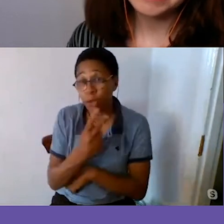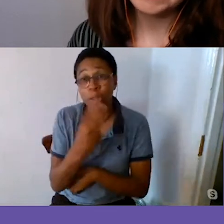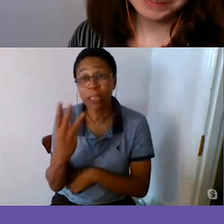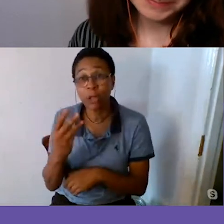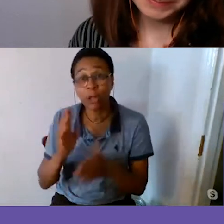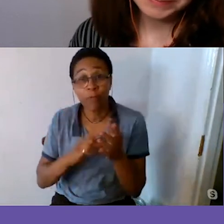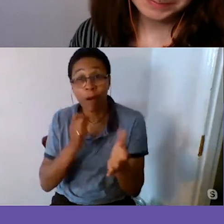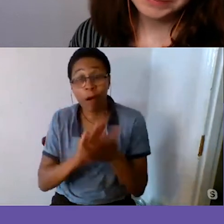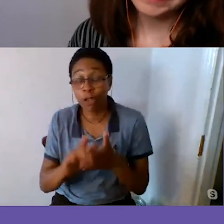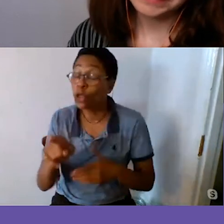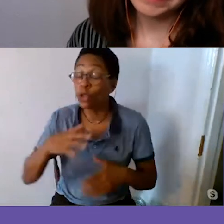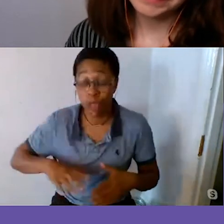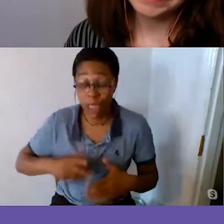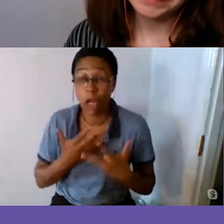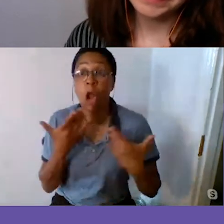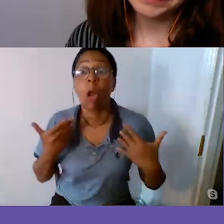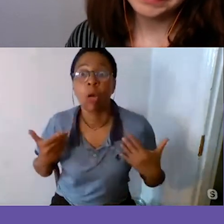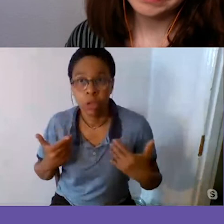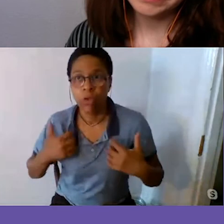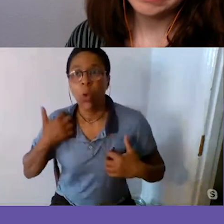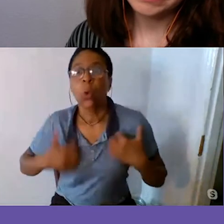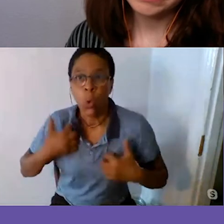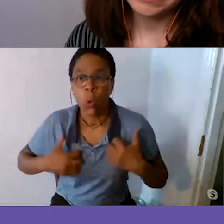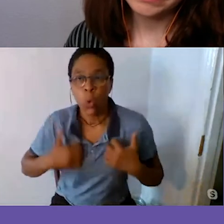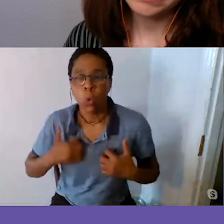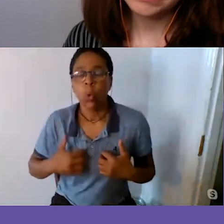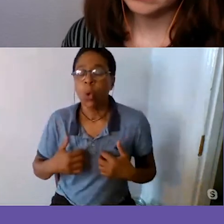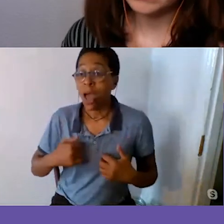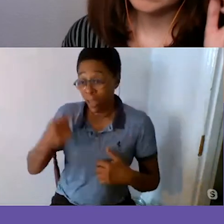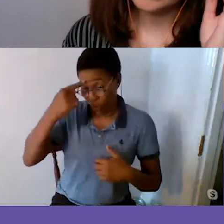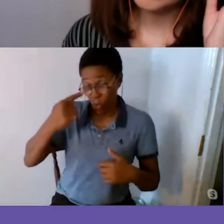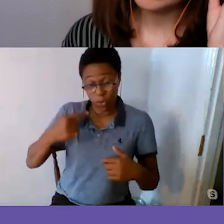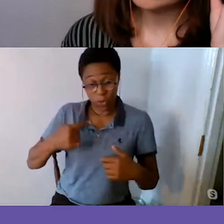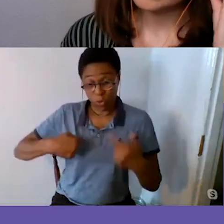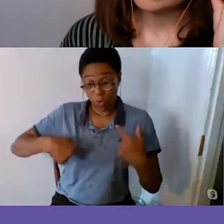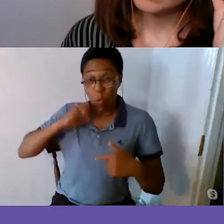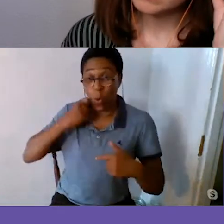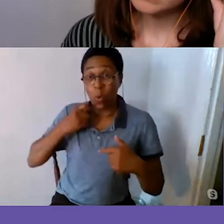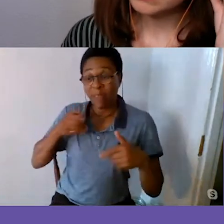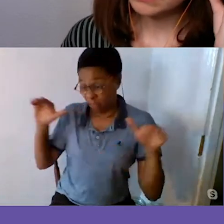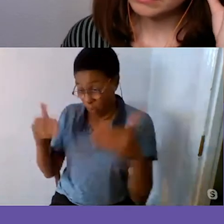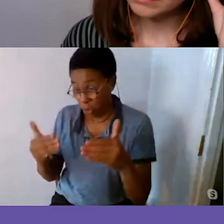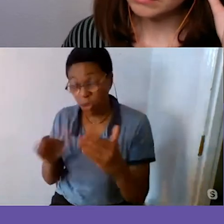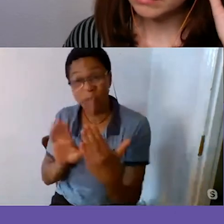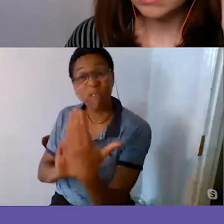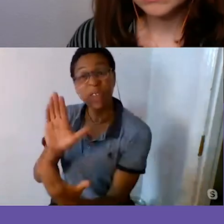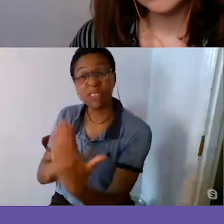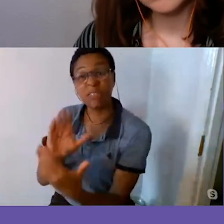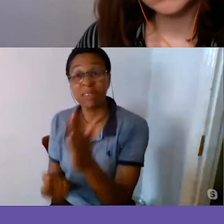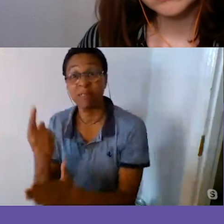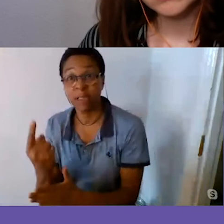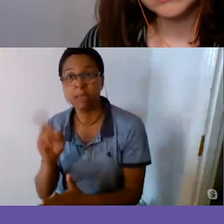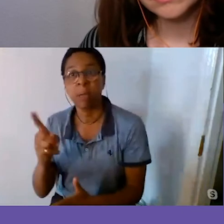going. I didn't actually expect to be focusing on the platform. We similarly were focusing on face-to-face events up until March. But obviously